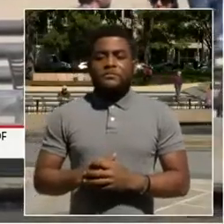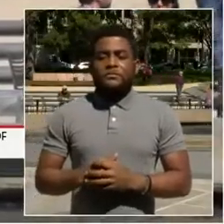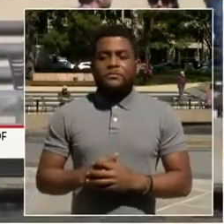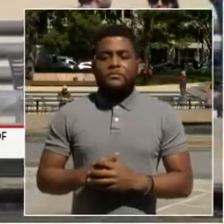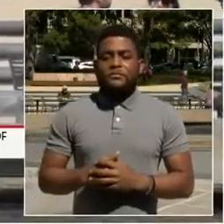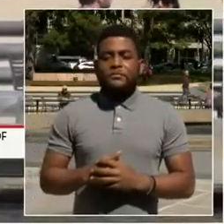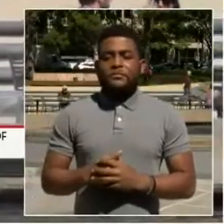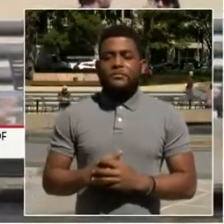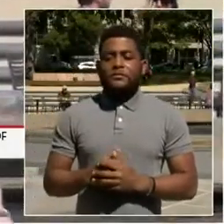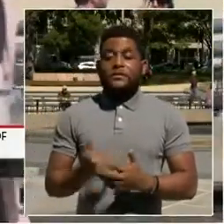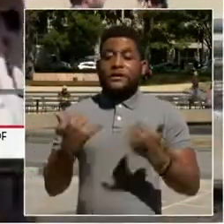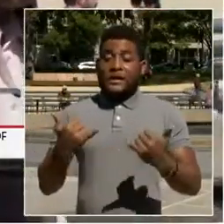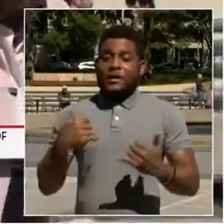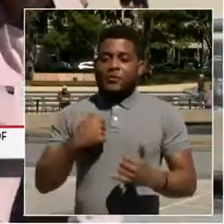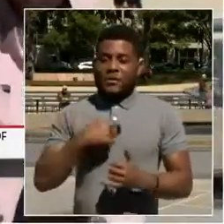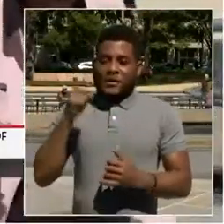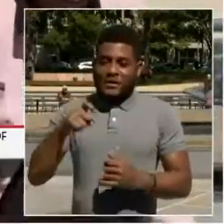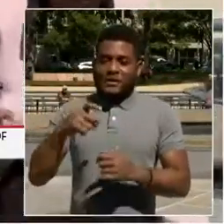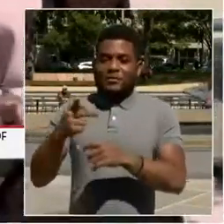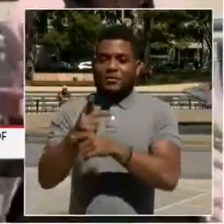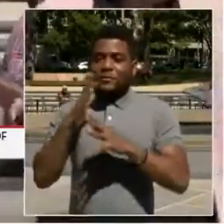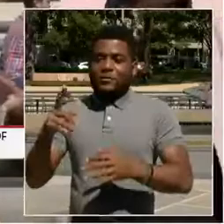Feingold to come to the podium.